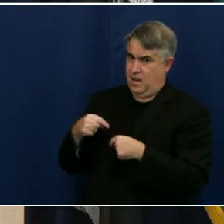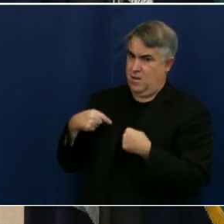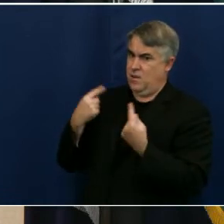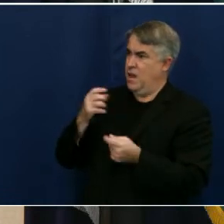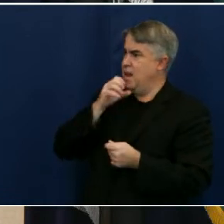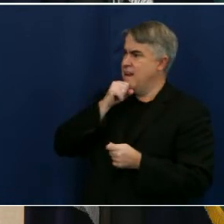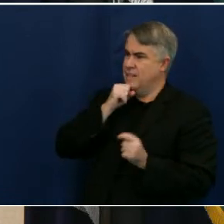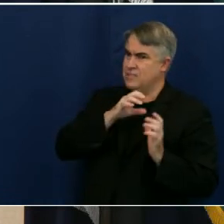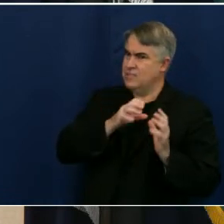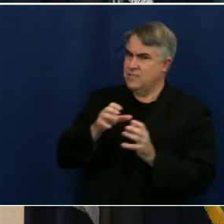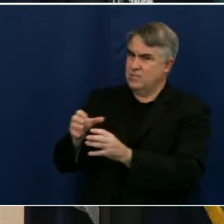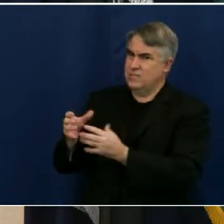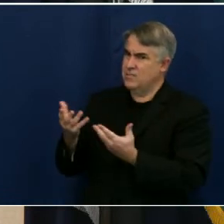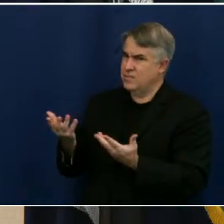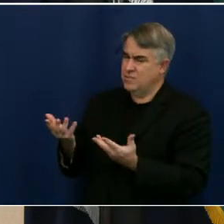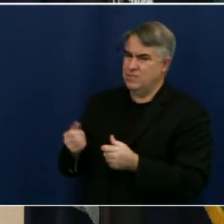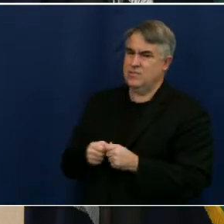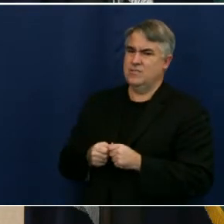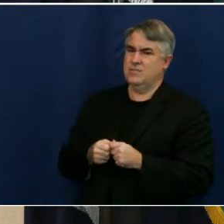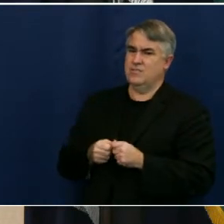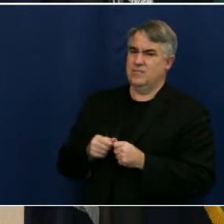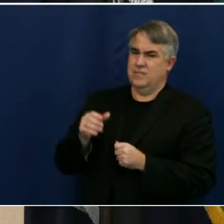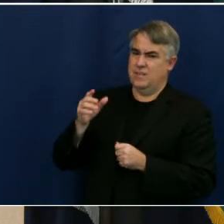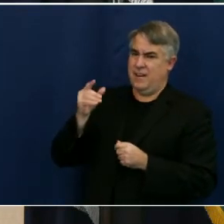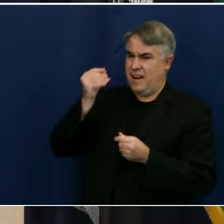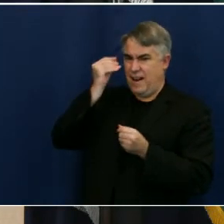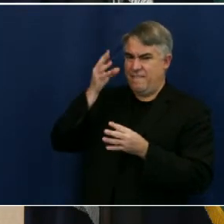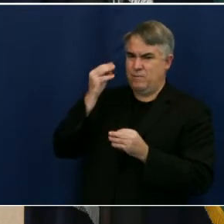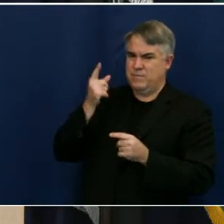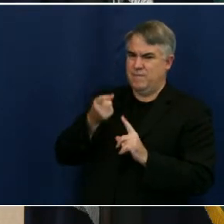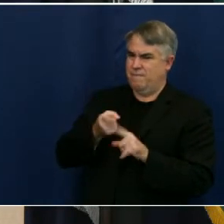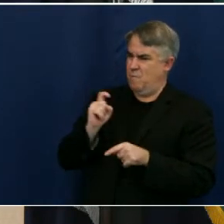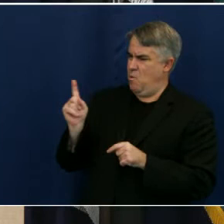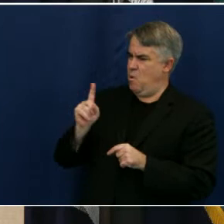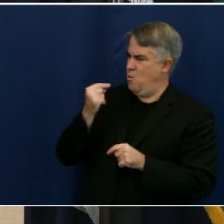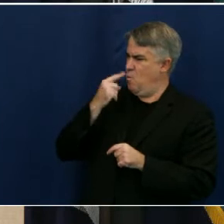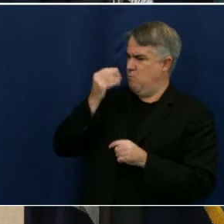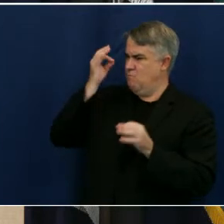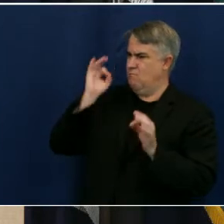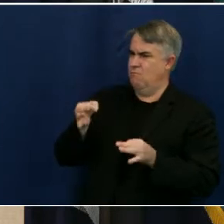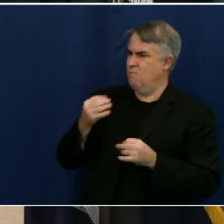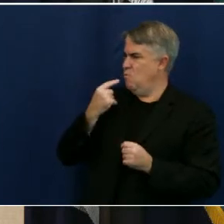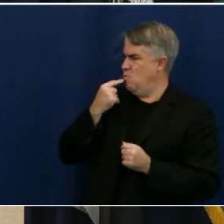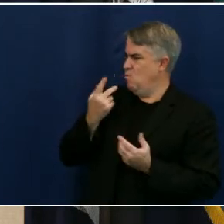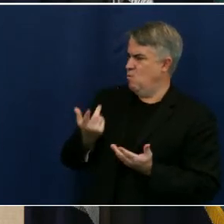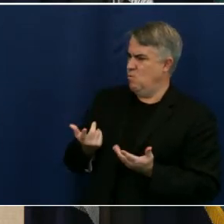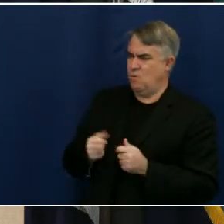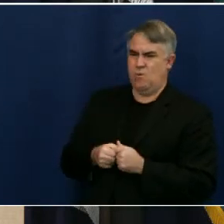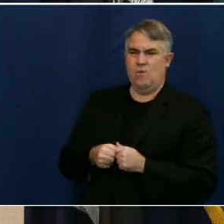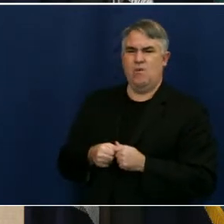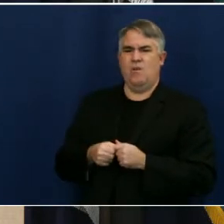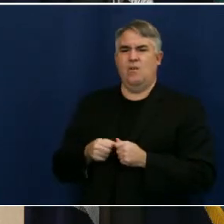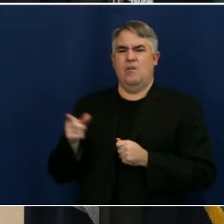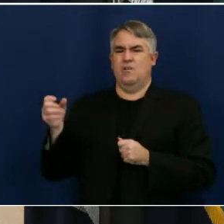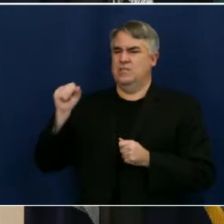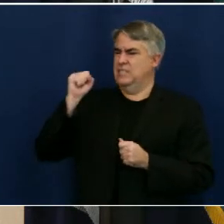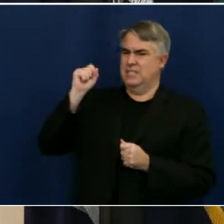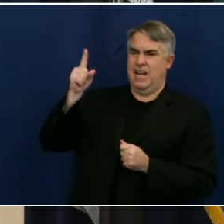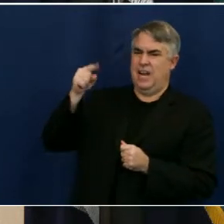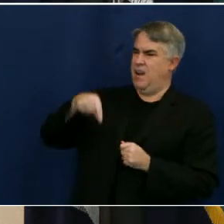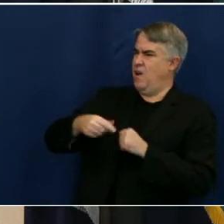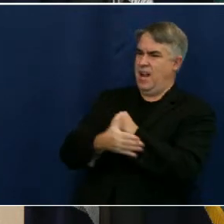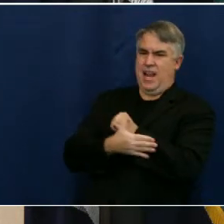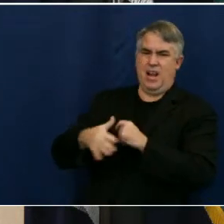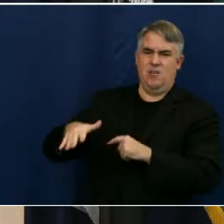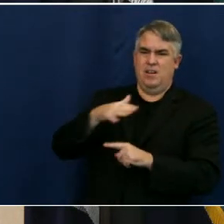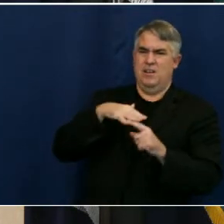of that based on feedback from the public health officers about how an industry-based approach would work. I'm wondering if San Diego County had similar concerns, and what